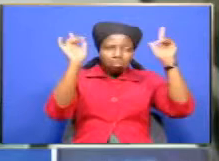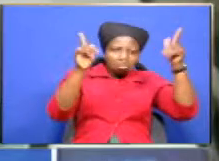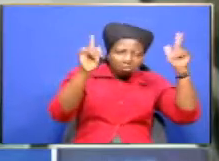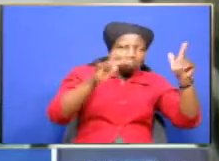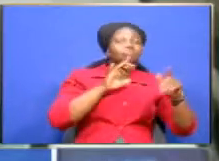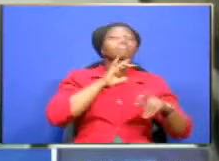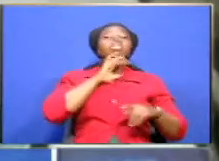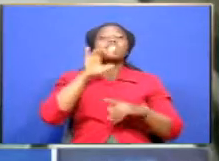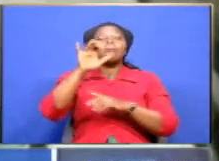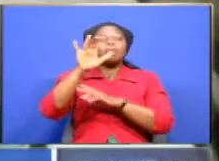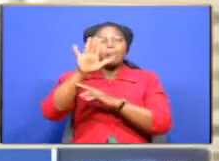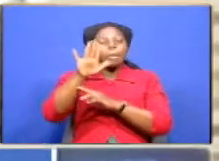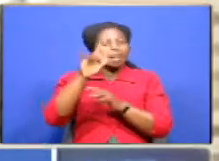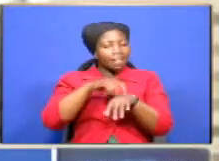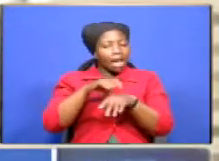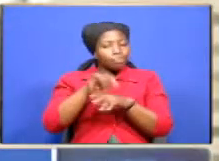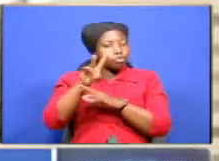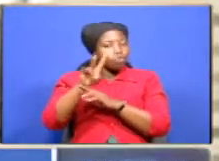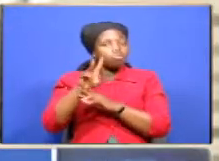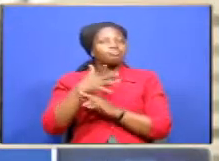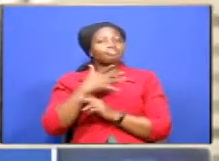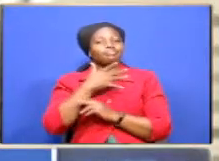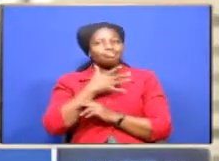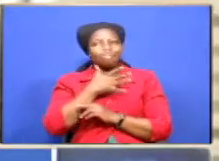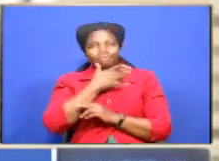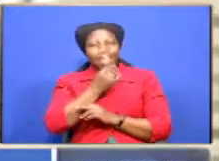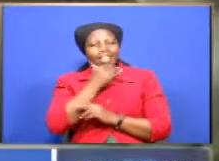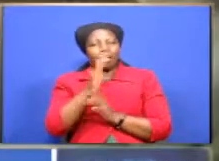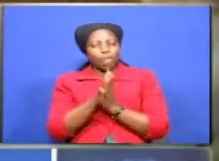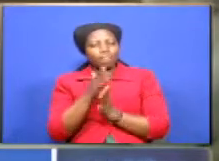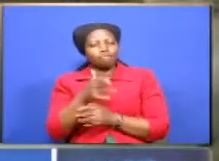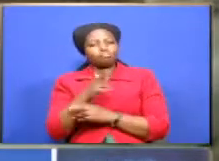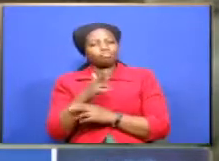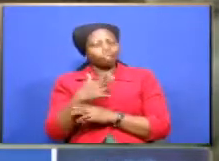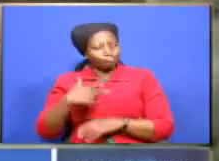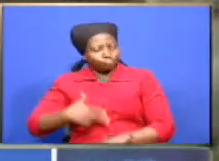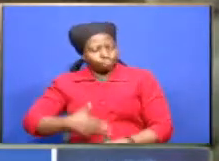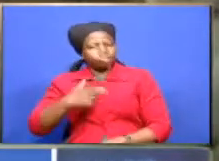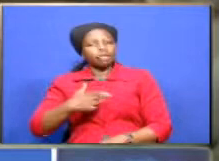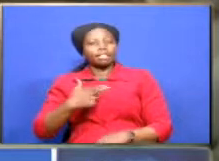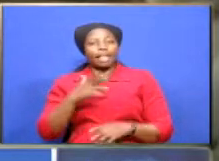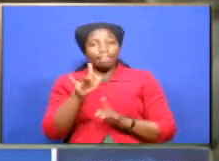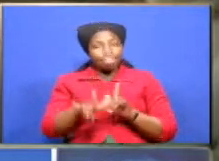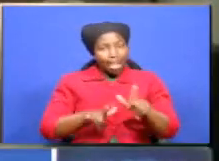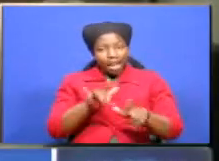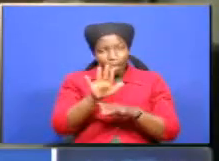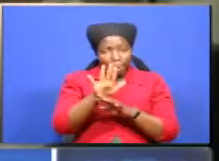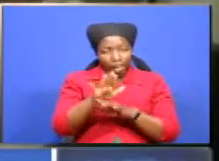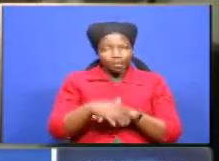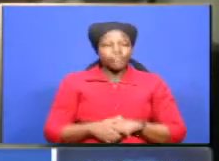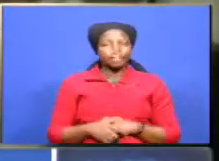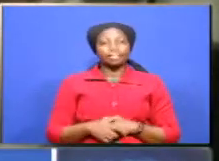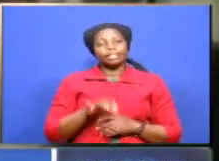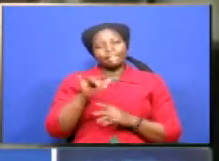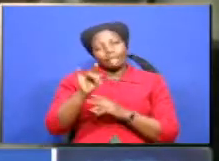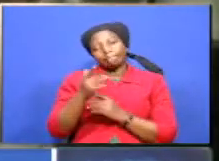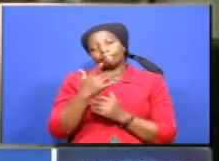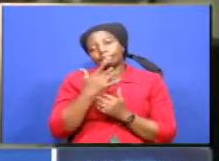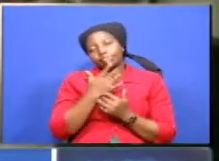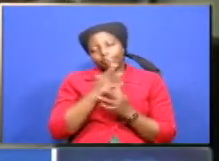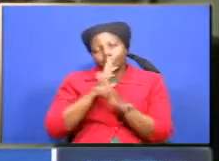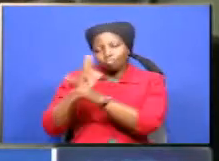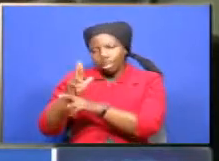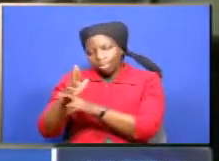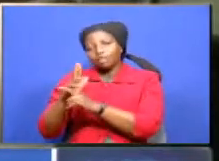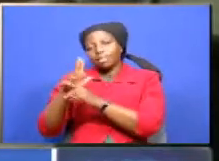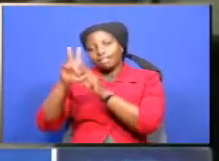ambushed by two armed men who fired at him, injuring his leg. According to his relative Aidan Abdi, they reported the matter to Bangale